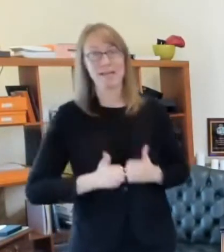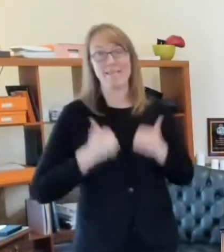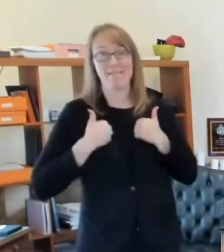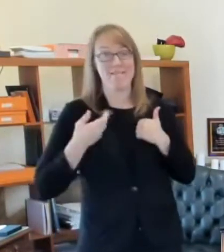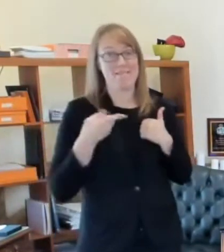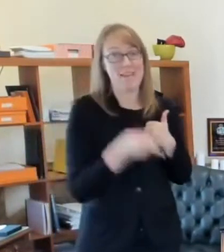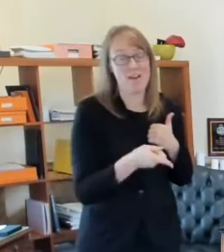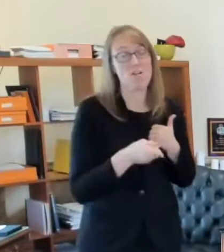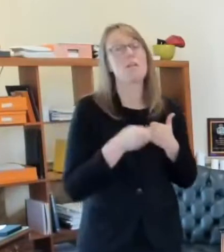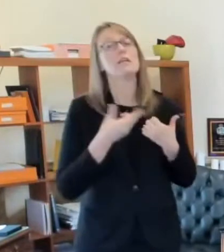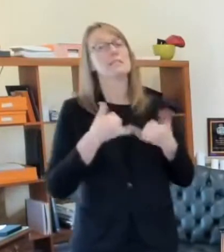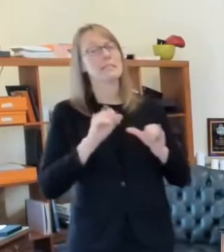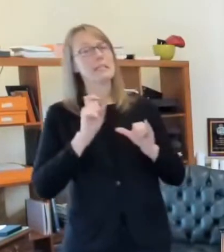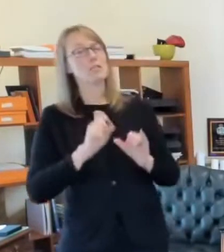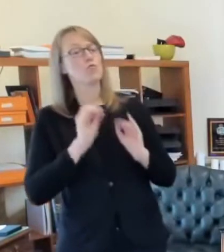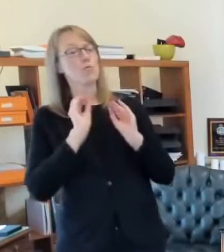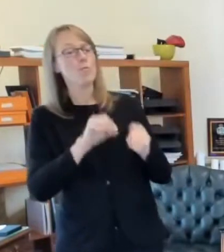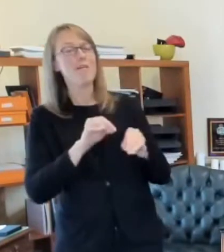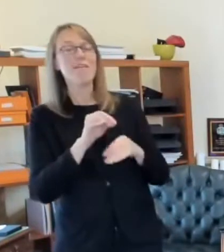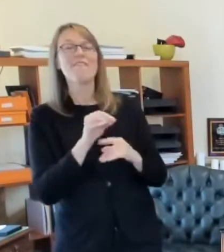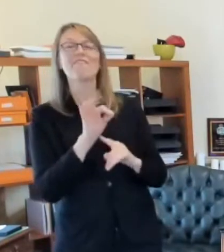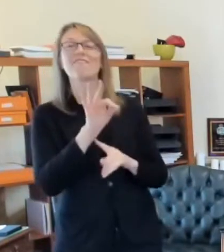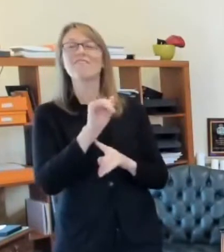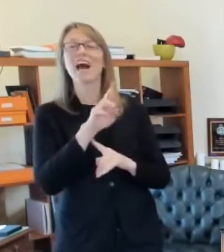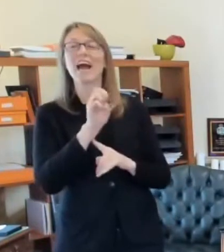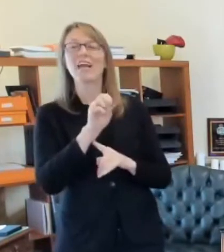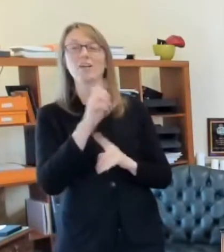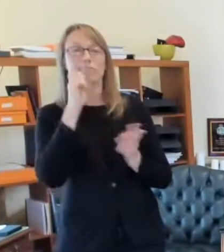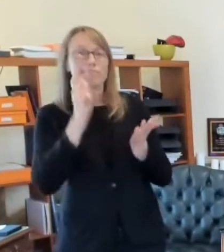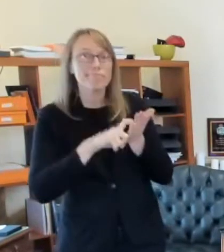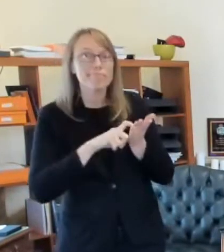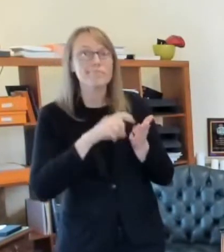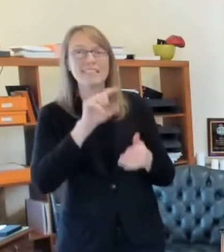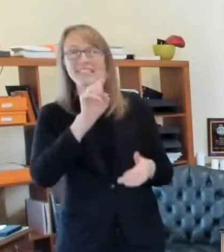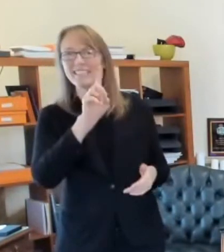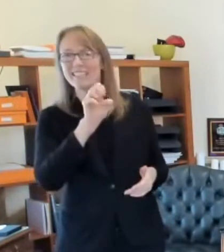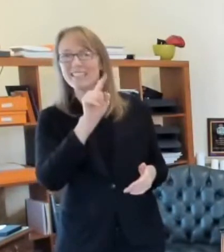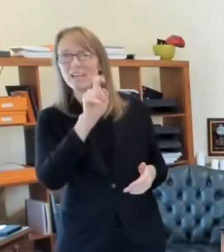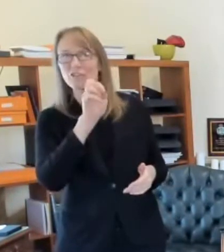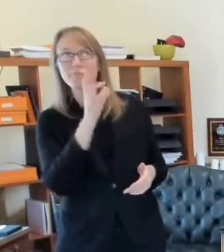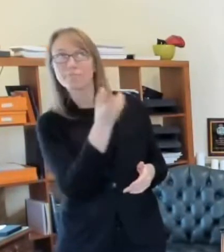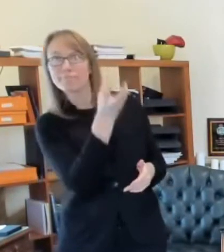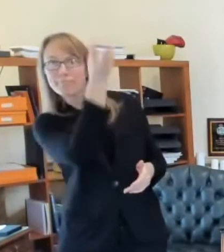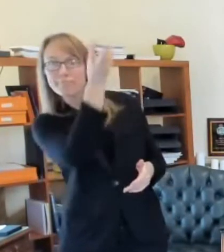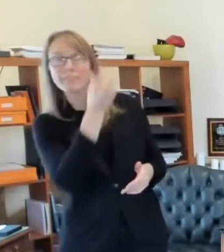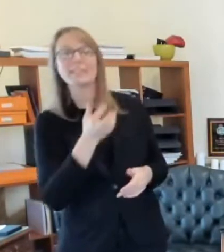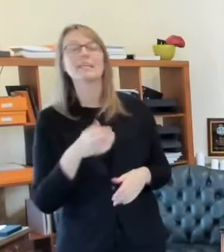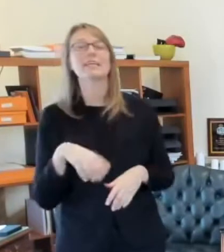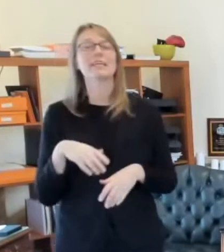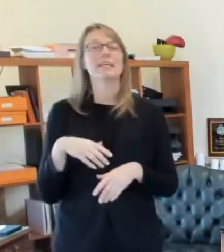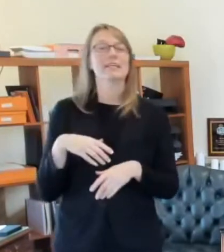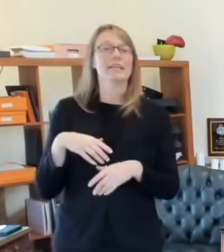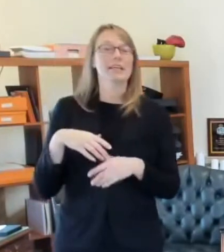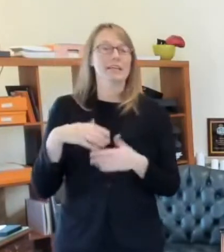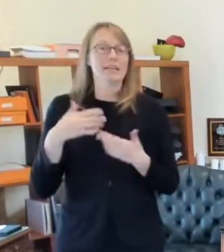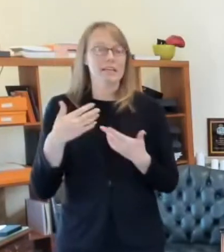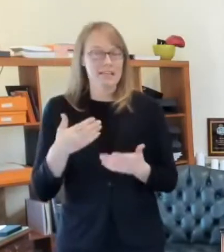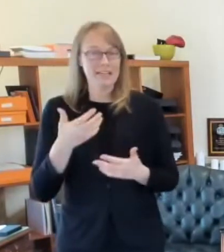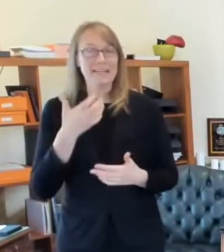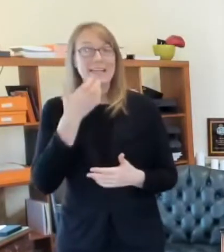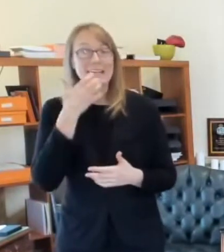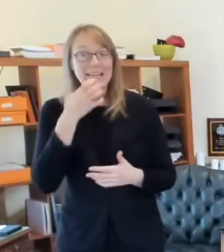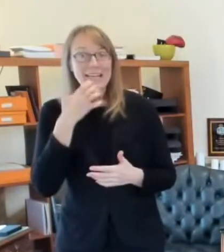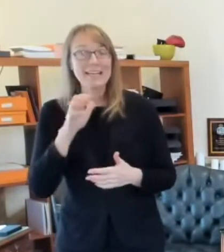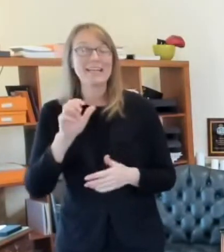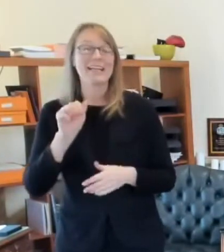smoke detector in each tiny home. We're going to put the heating and air conditioning unit in it. We're going to get it hooked up to the electricity.